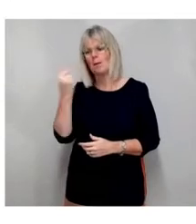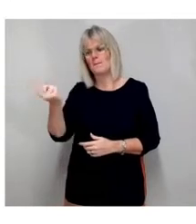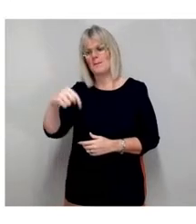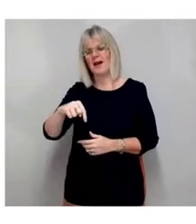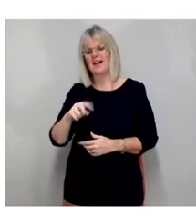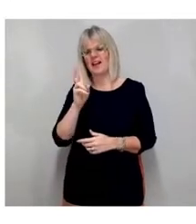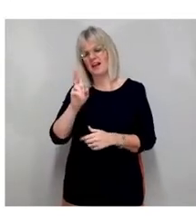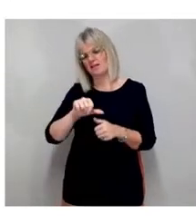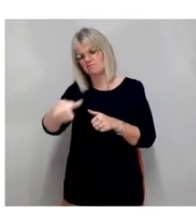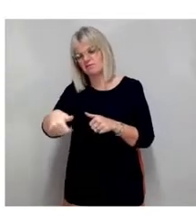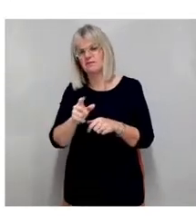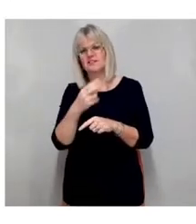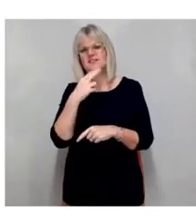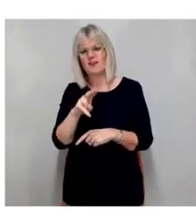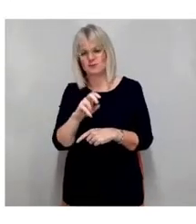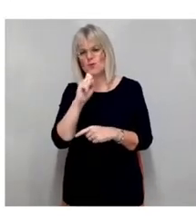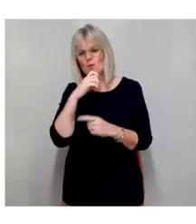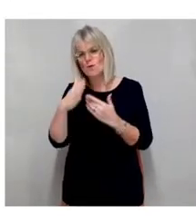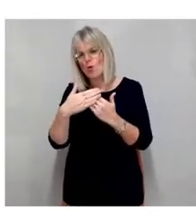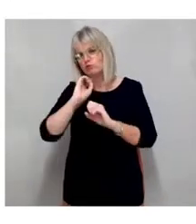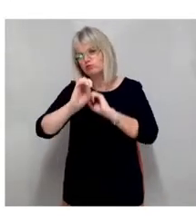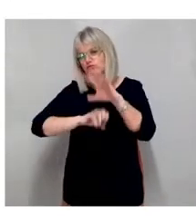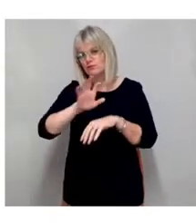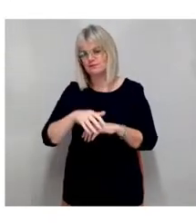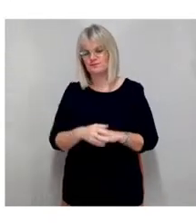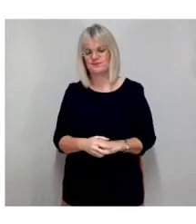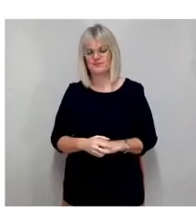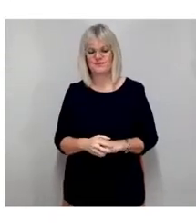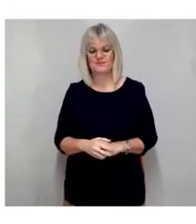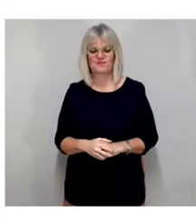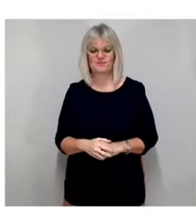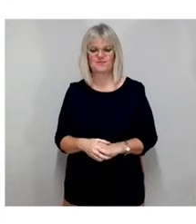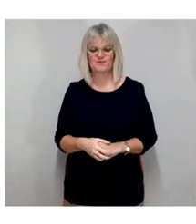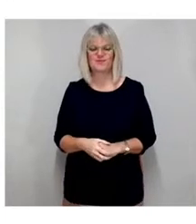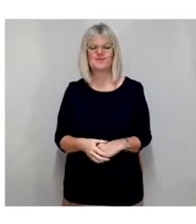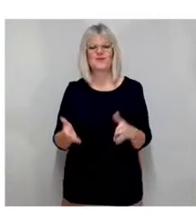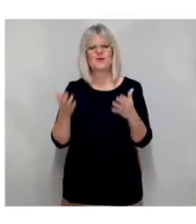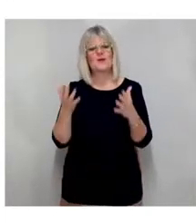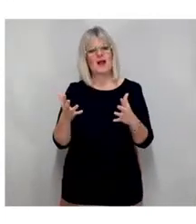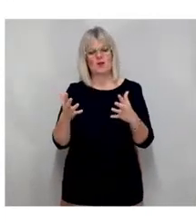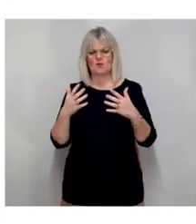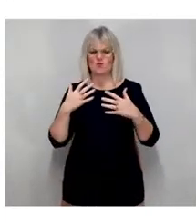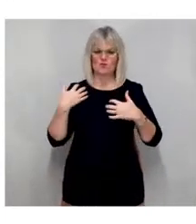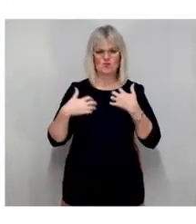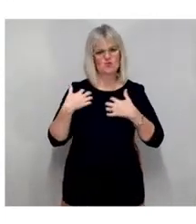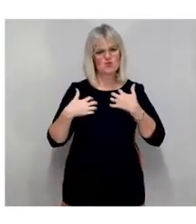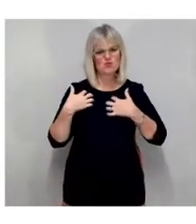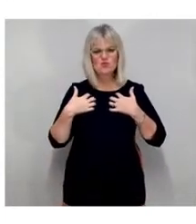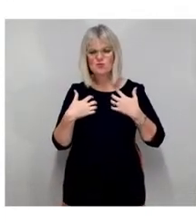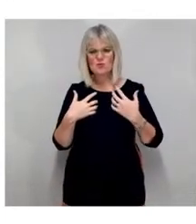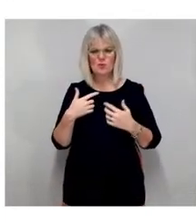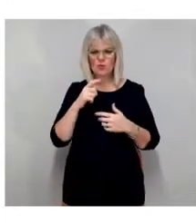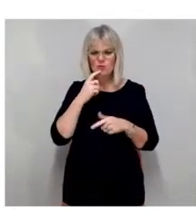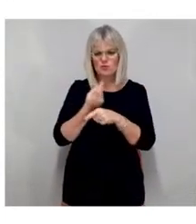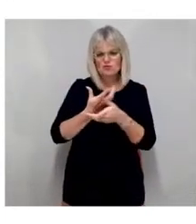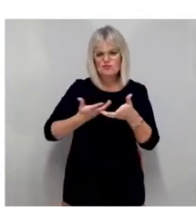So now to an incredibly exciting session for us. When we started talking about getting the business leaders involved,